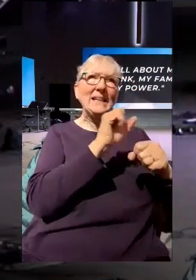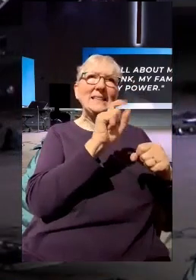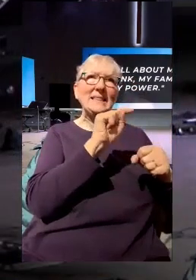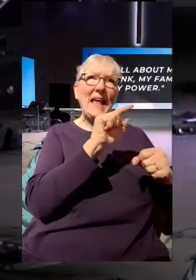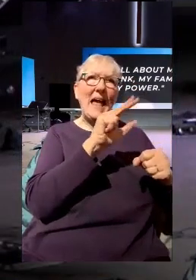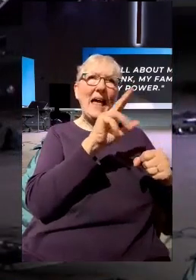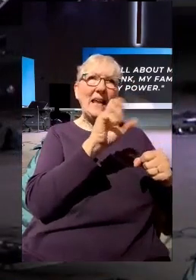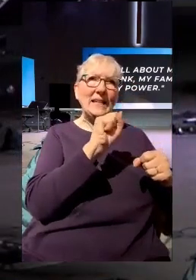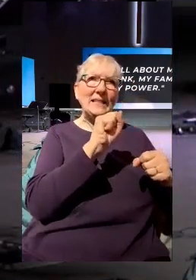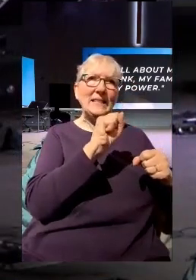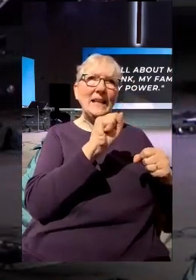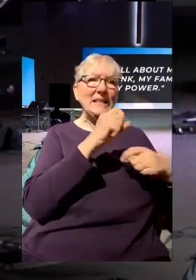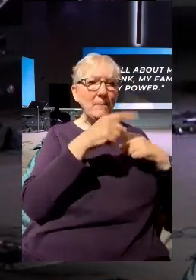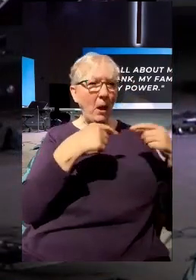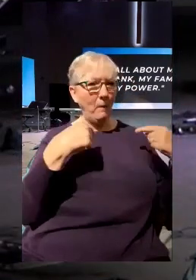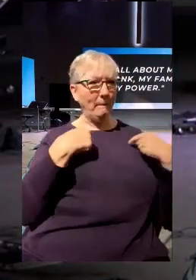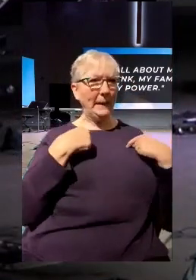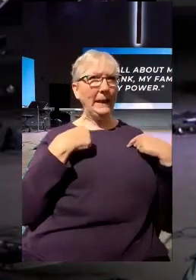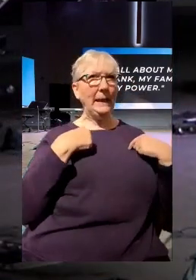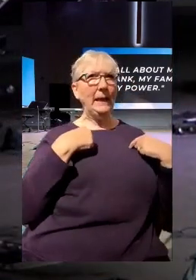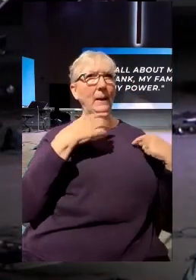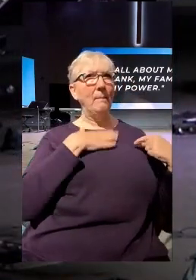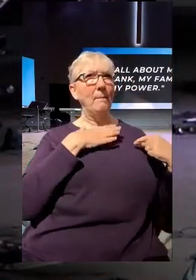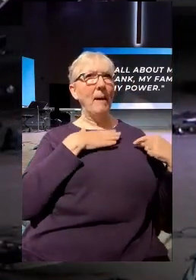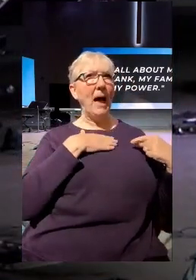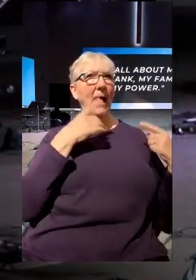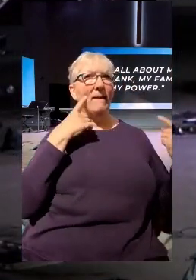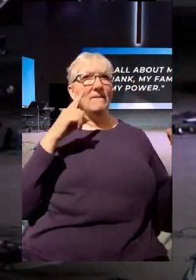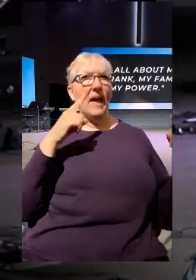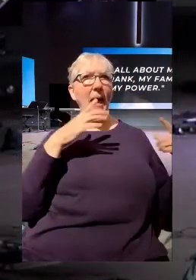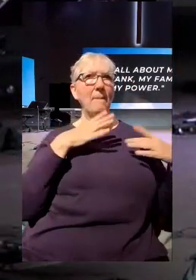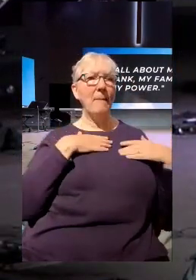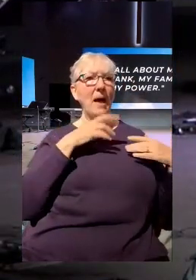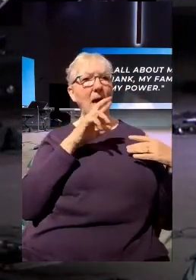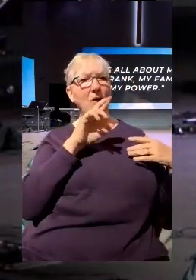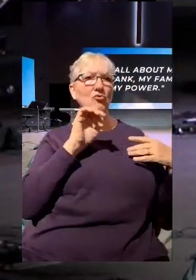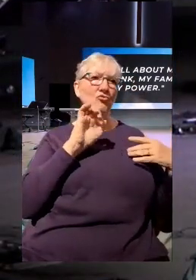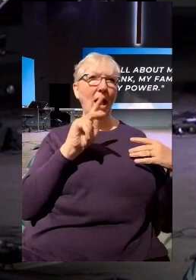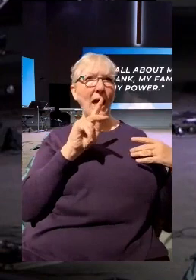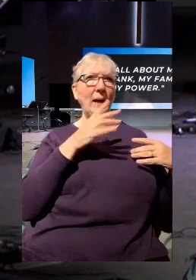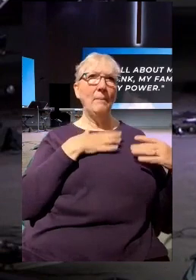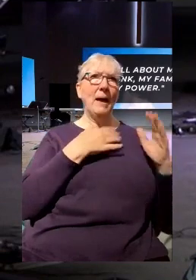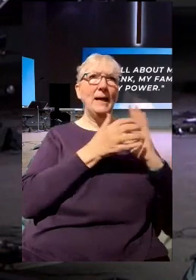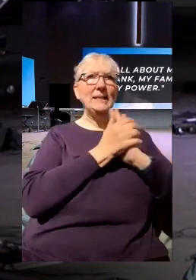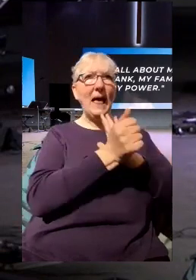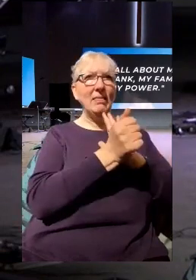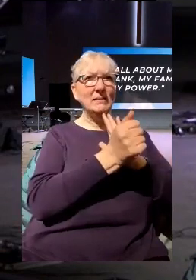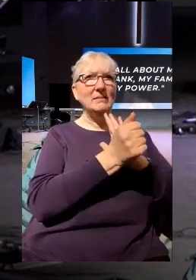me, my rank, my fame, and my power. And that's where we find the